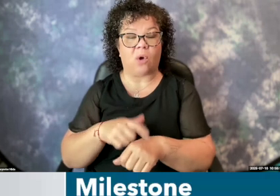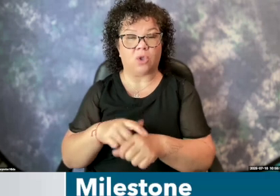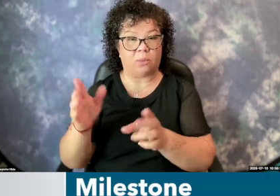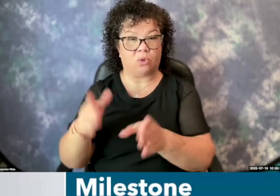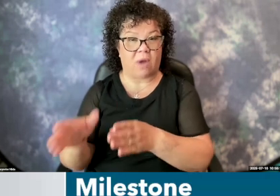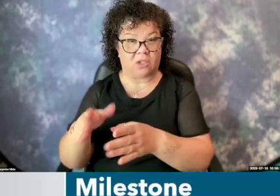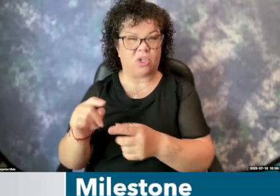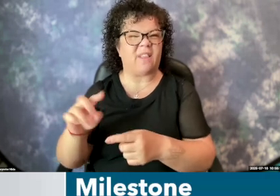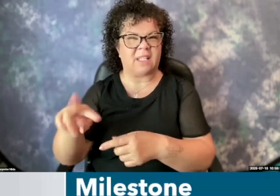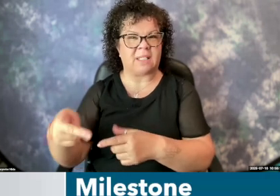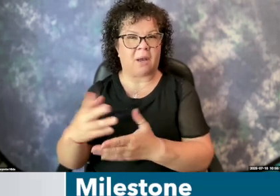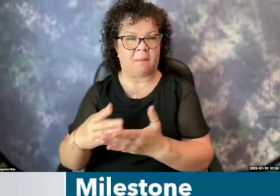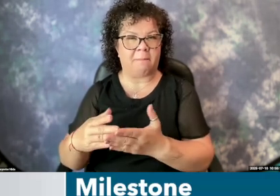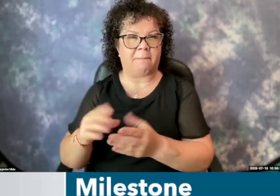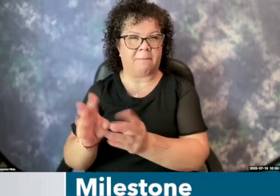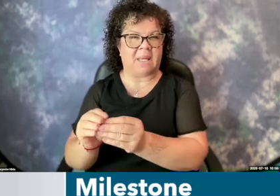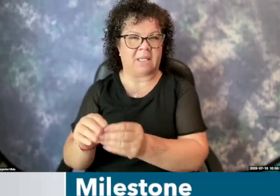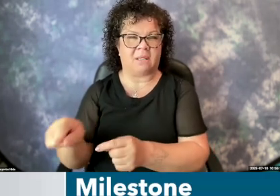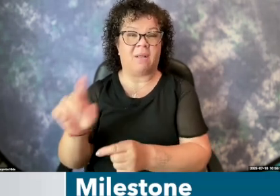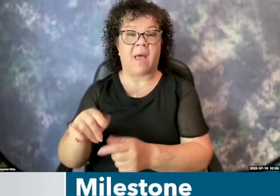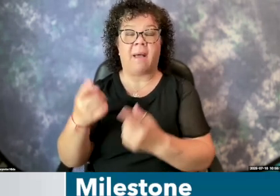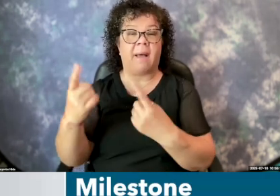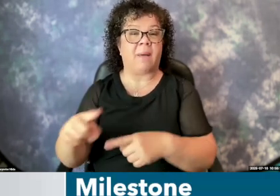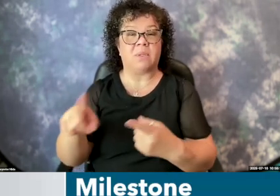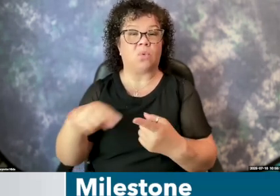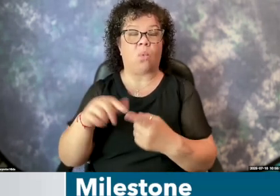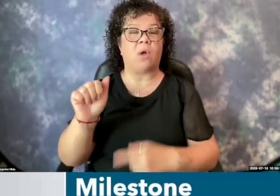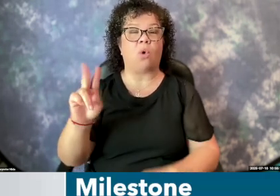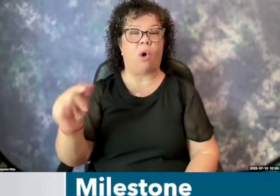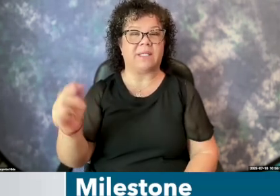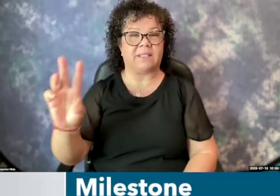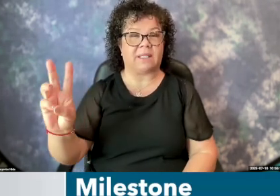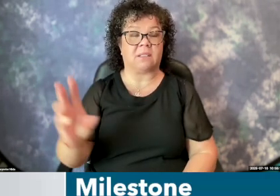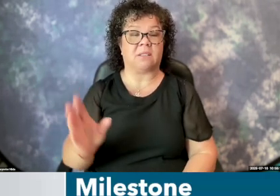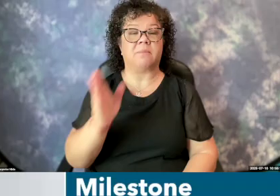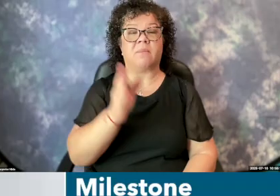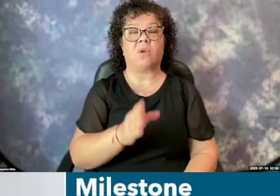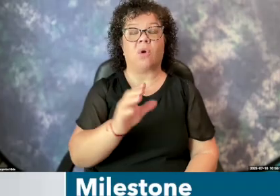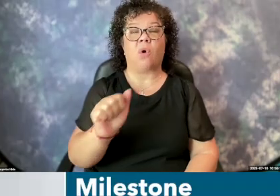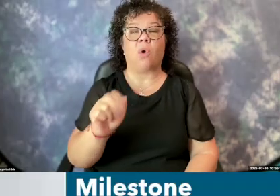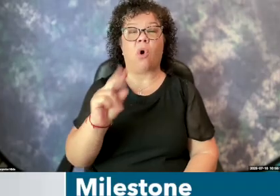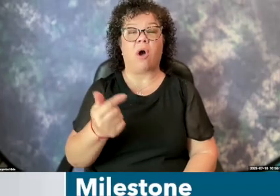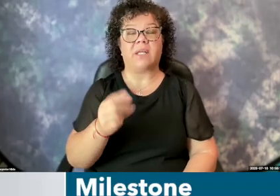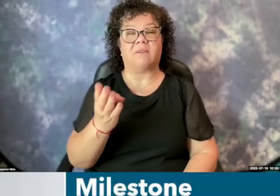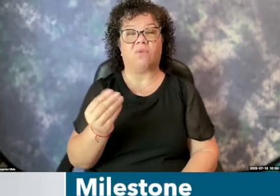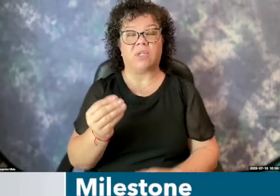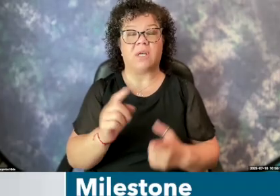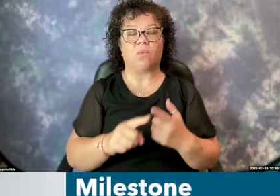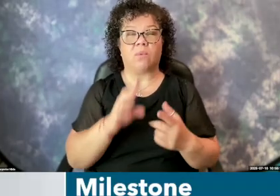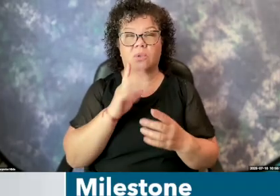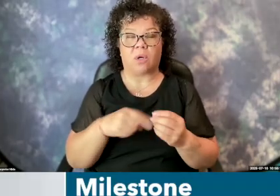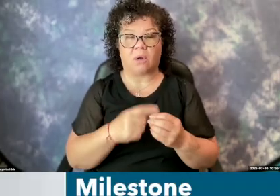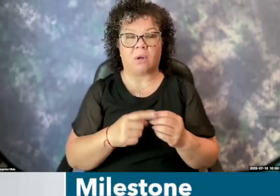6th. On August 14th, we'll be discussing the draft ideas for policy proposals in a workshop and